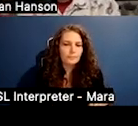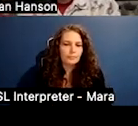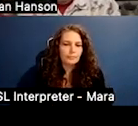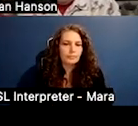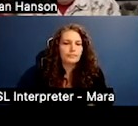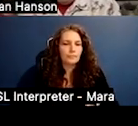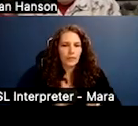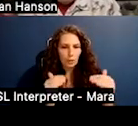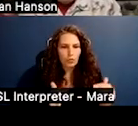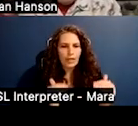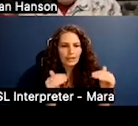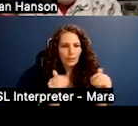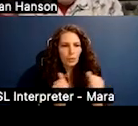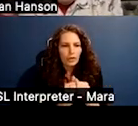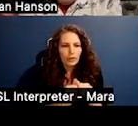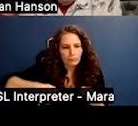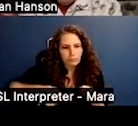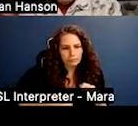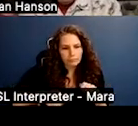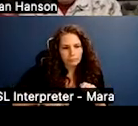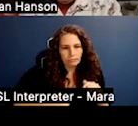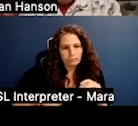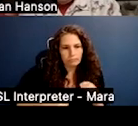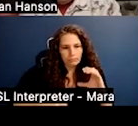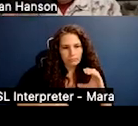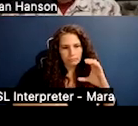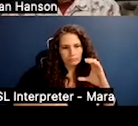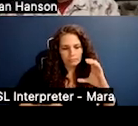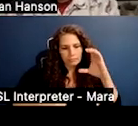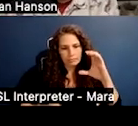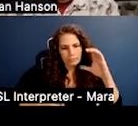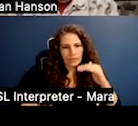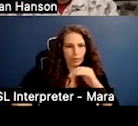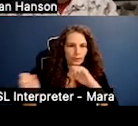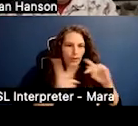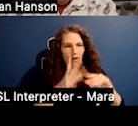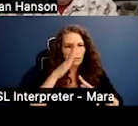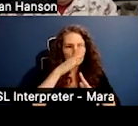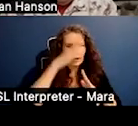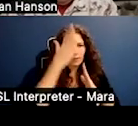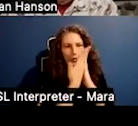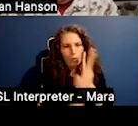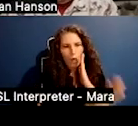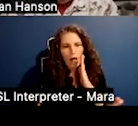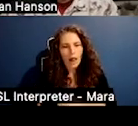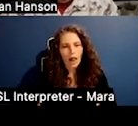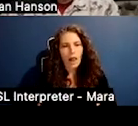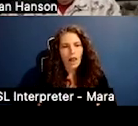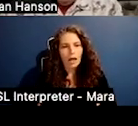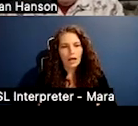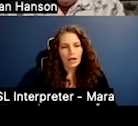Again, they raised it up with hydraulic jacks and got it back on top of the wall. Next slide.